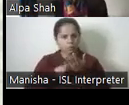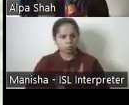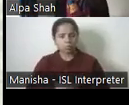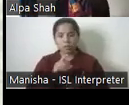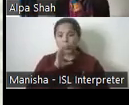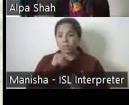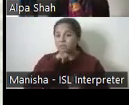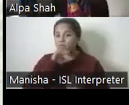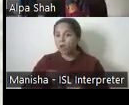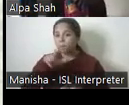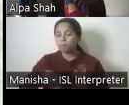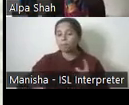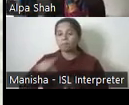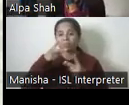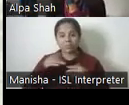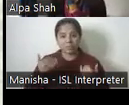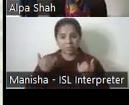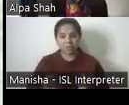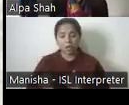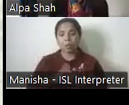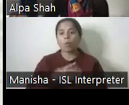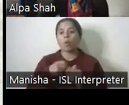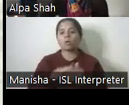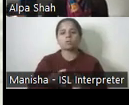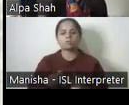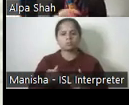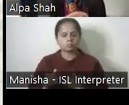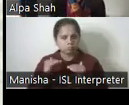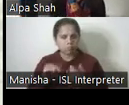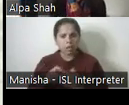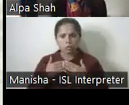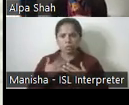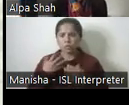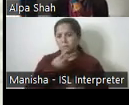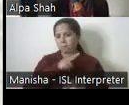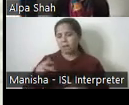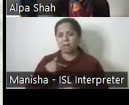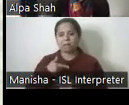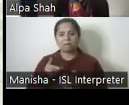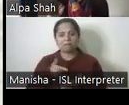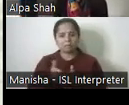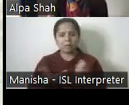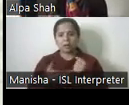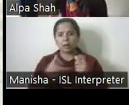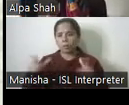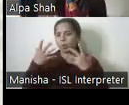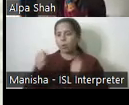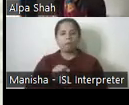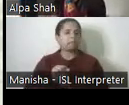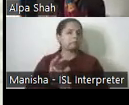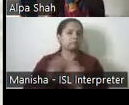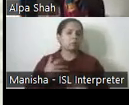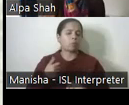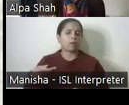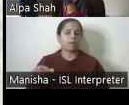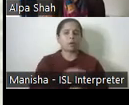know, the younger generations who have now had modern state education and who don't want to work back in the fields and the forests, you know, you also see new